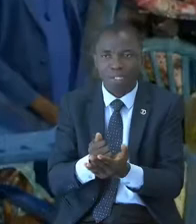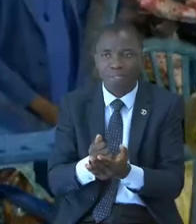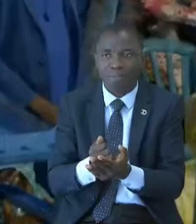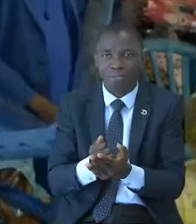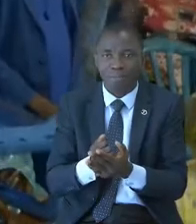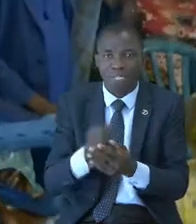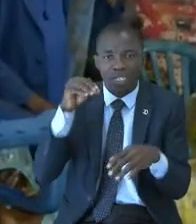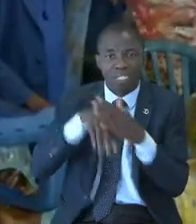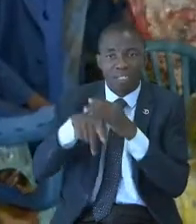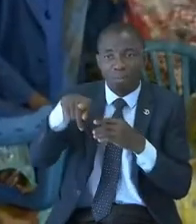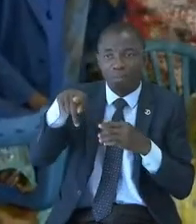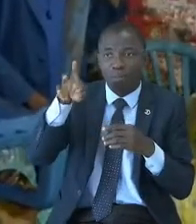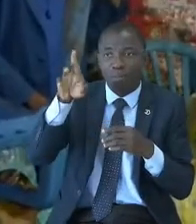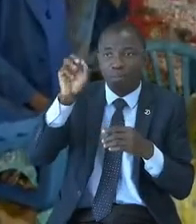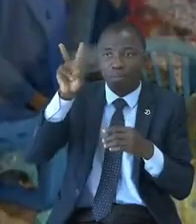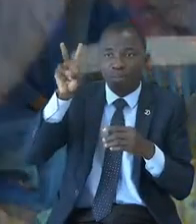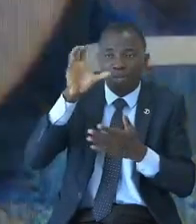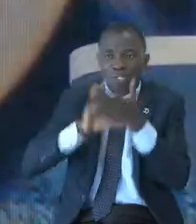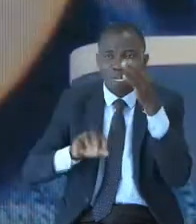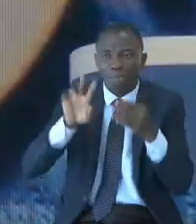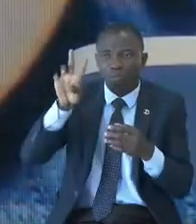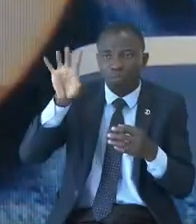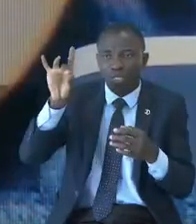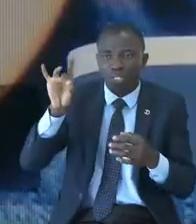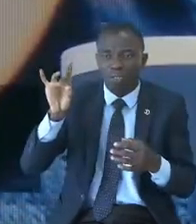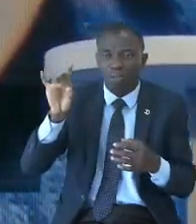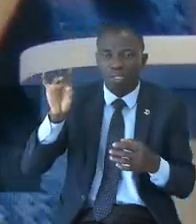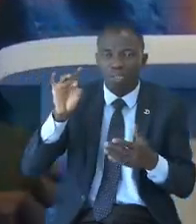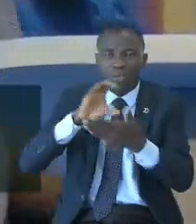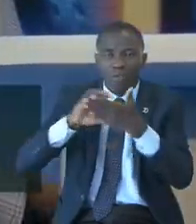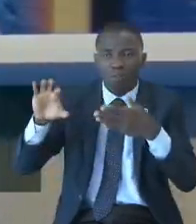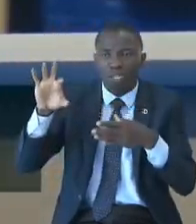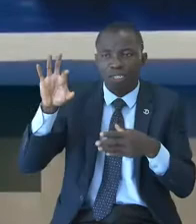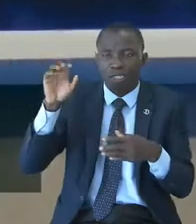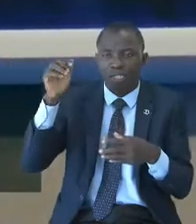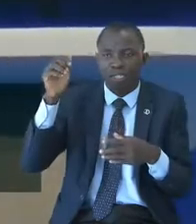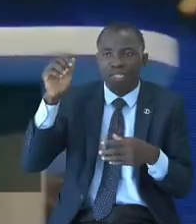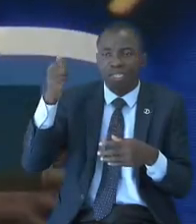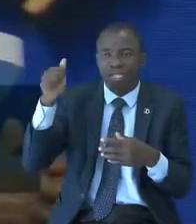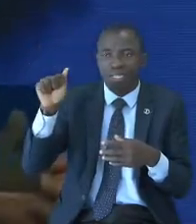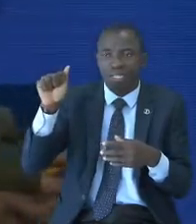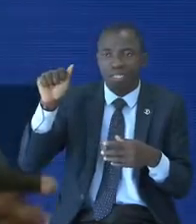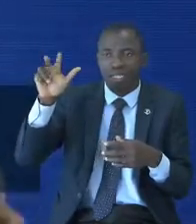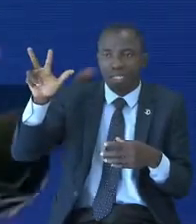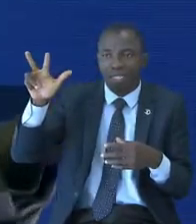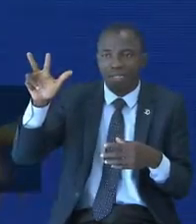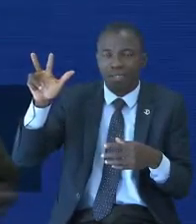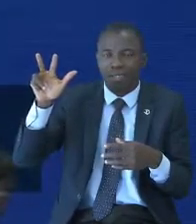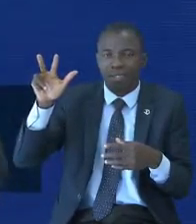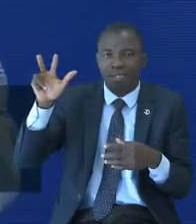In Proverbs chapter 28, I'm reading from verse 13. Proverbs